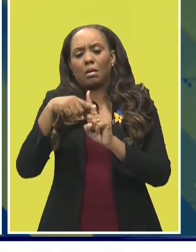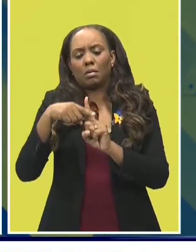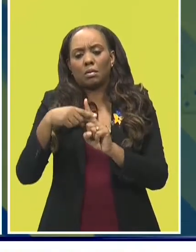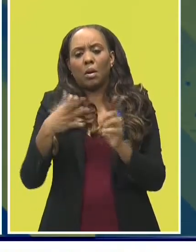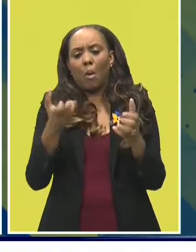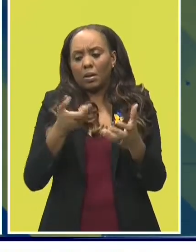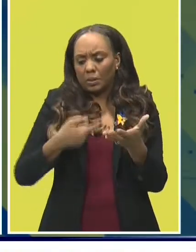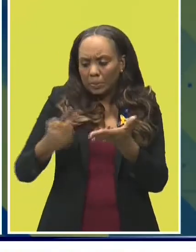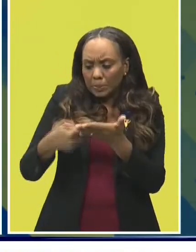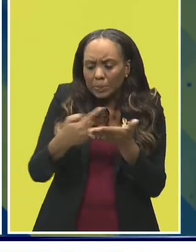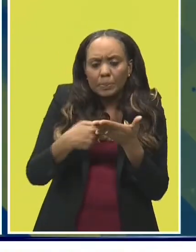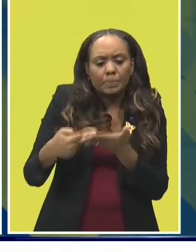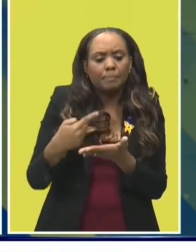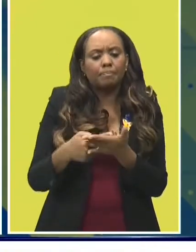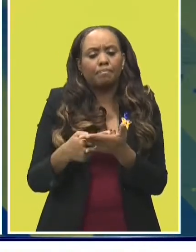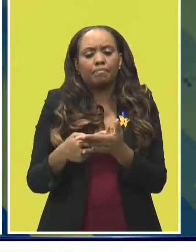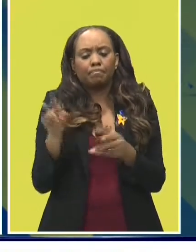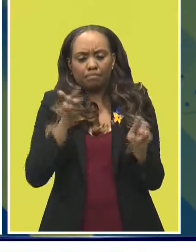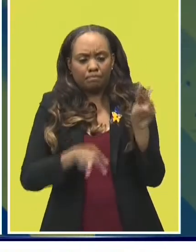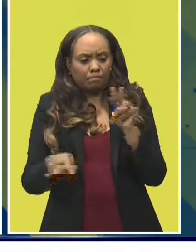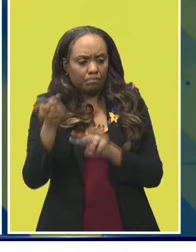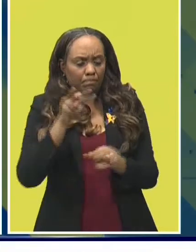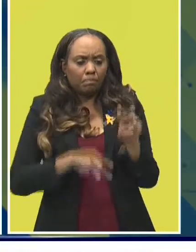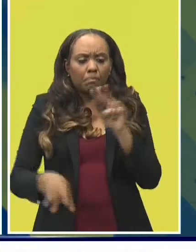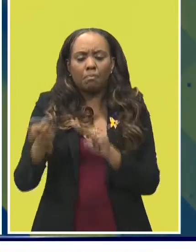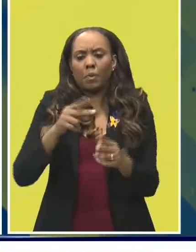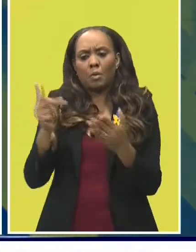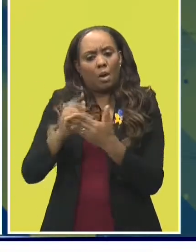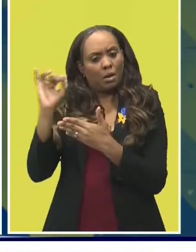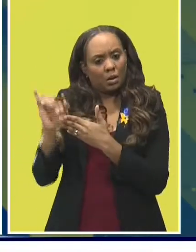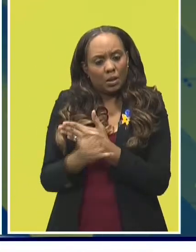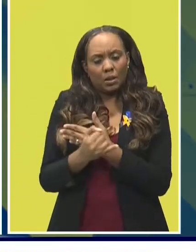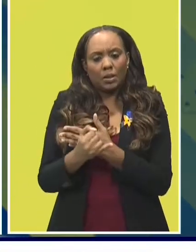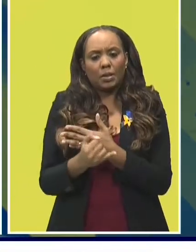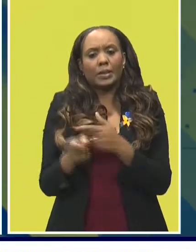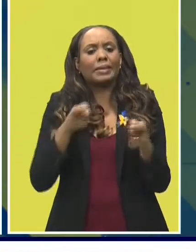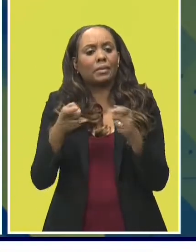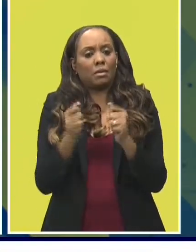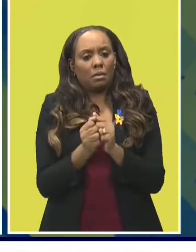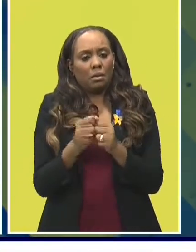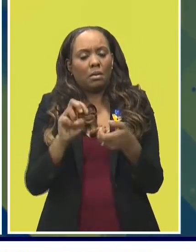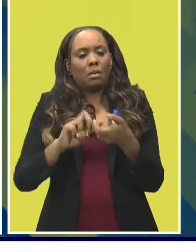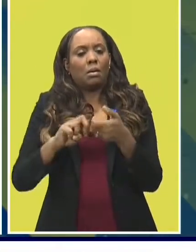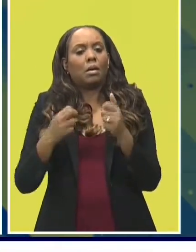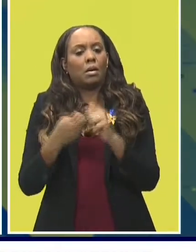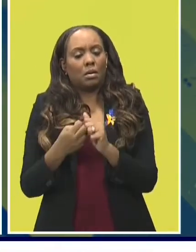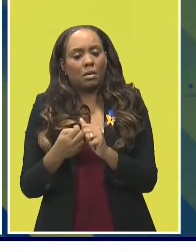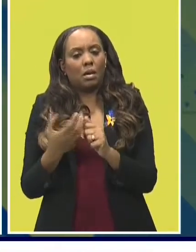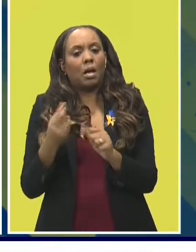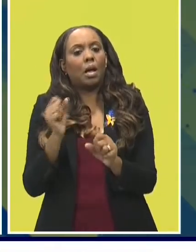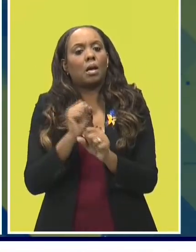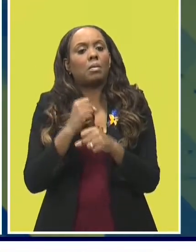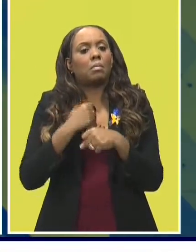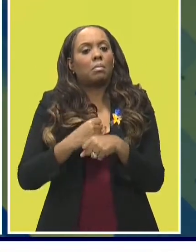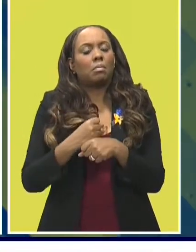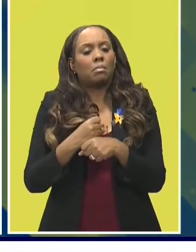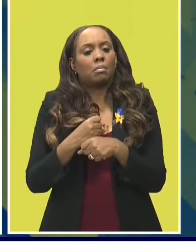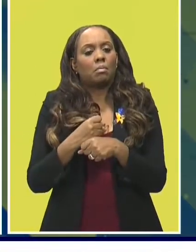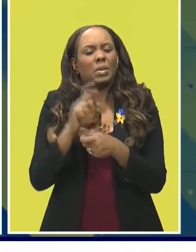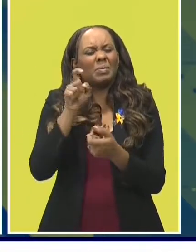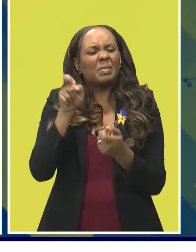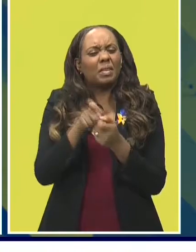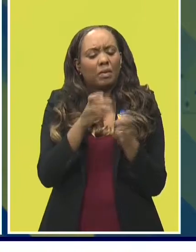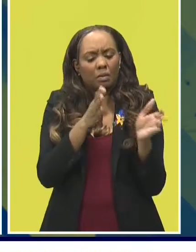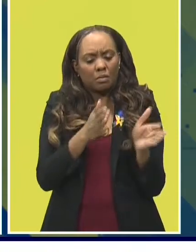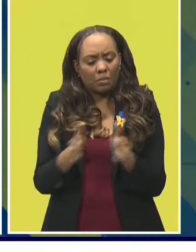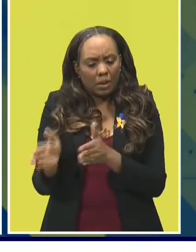public, monitors the progress of projects, tackles problems, and makes strategic decisions. This